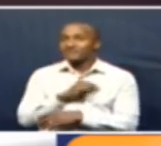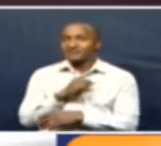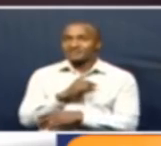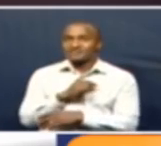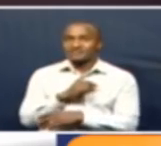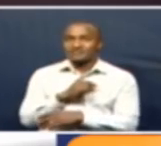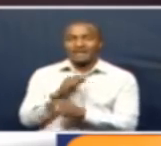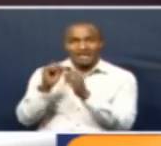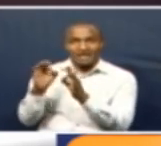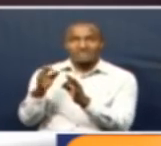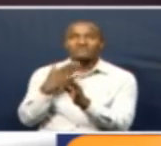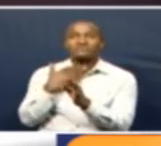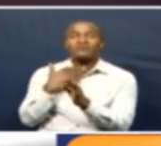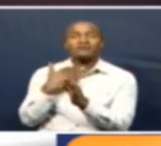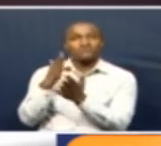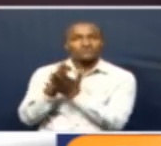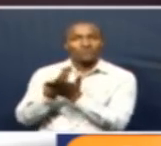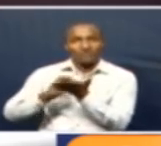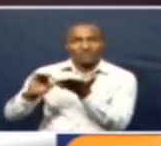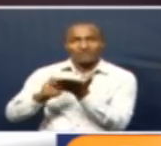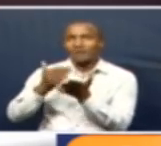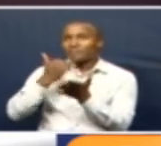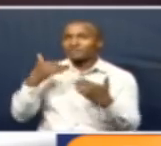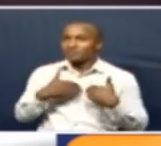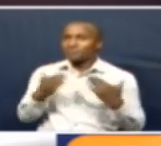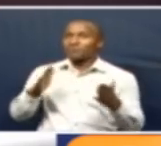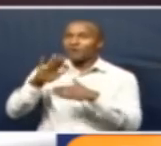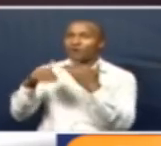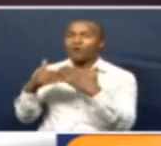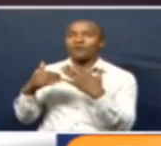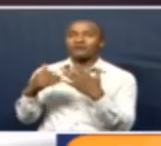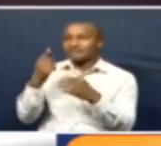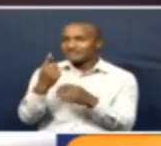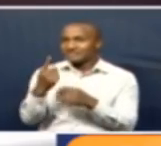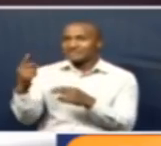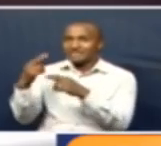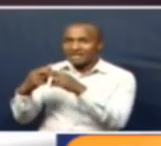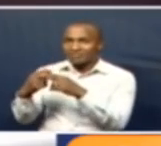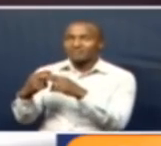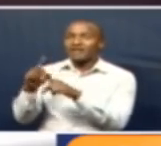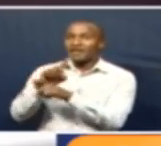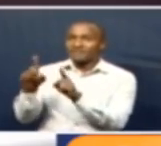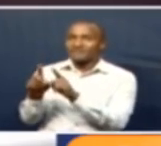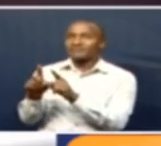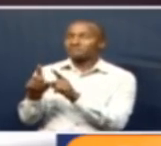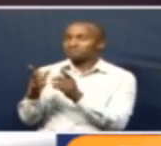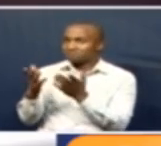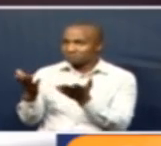Somebody is saying if she wants true forgiveness, let her confess all the individual crimes, naming names. Church is another avenue for